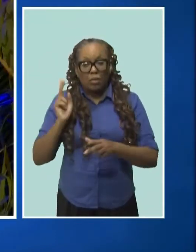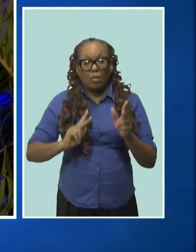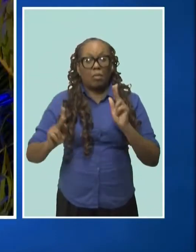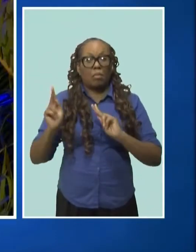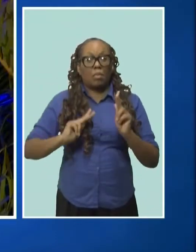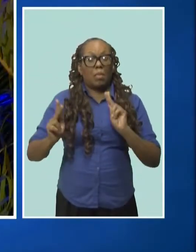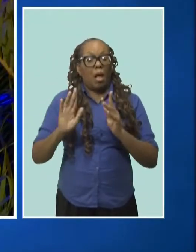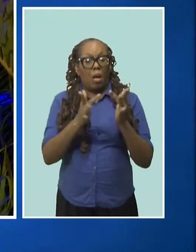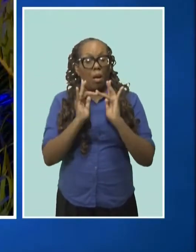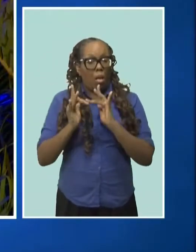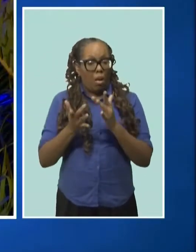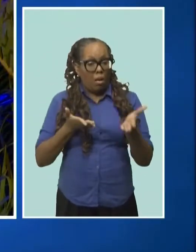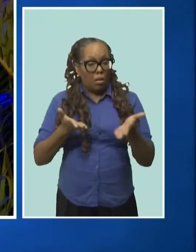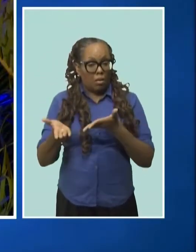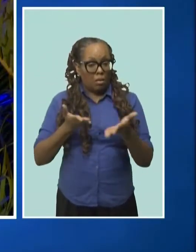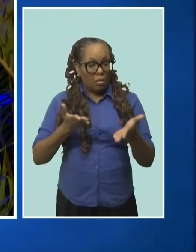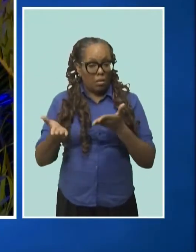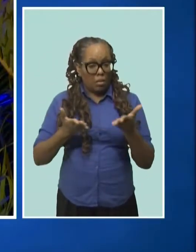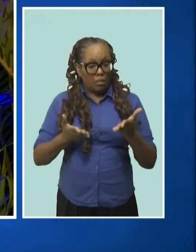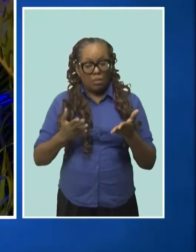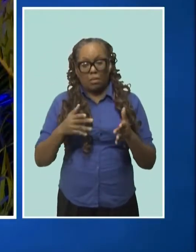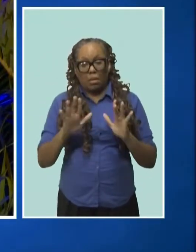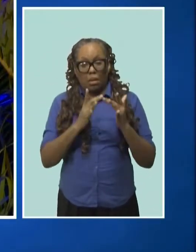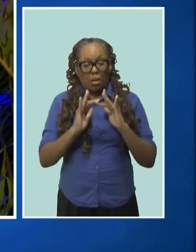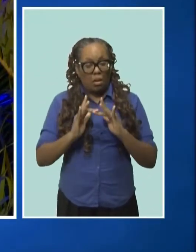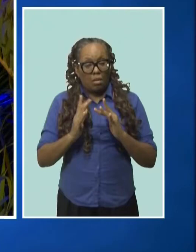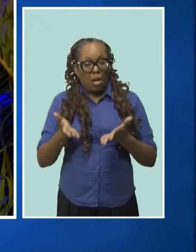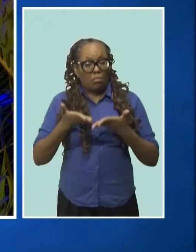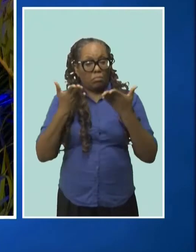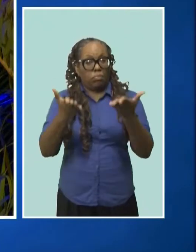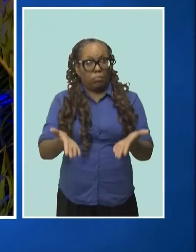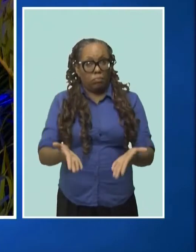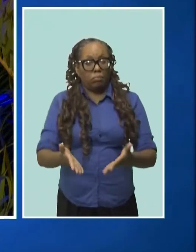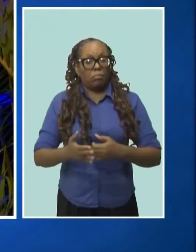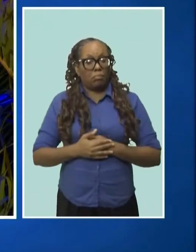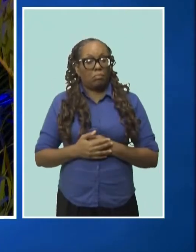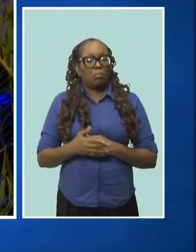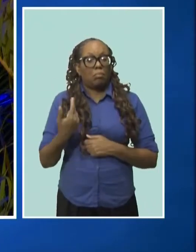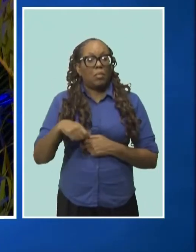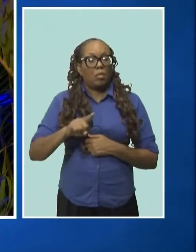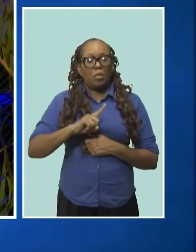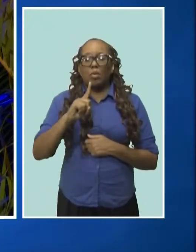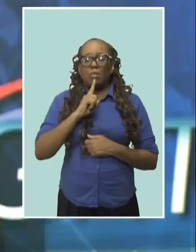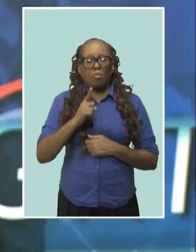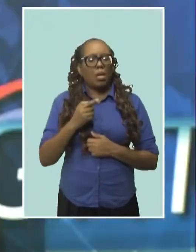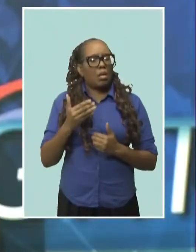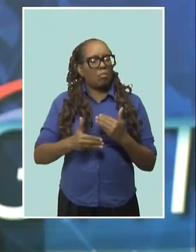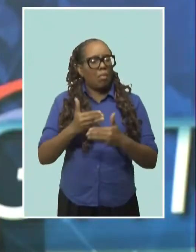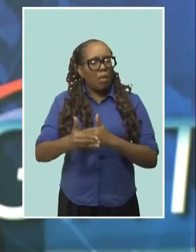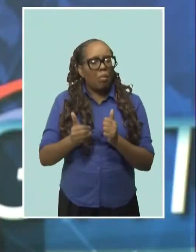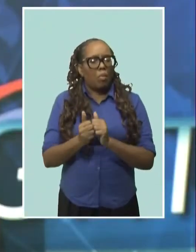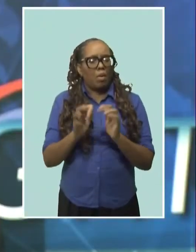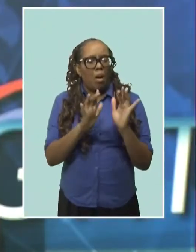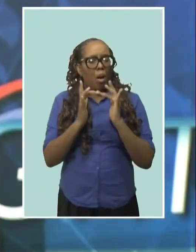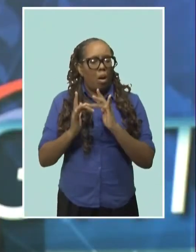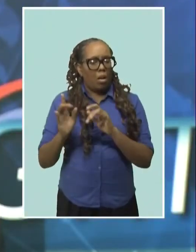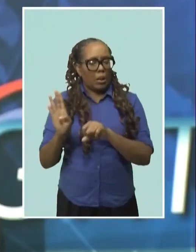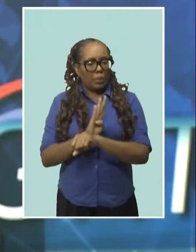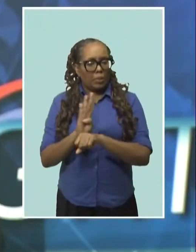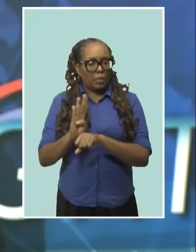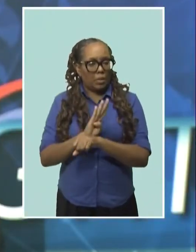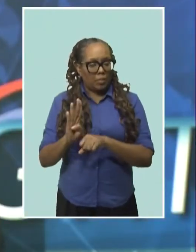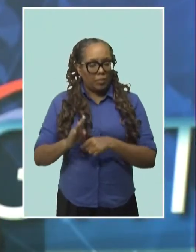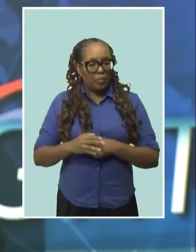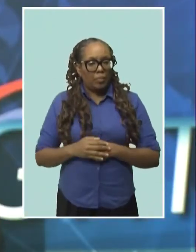the online services and the online service environment to which Barbados is moving. Minister Cadell adds